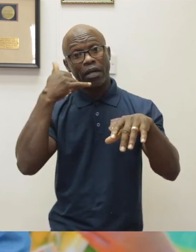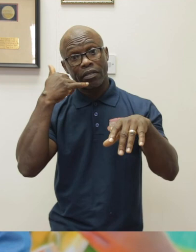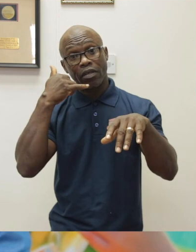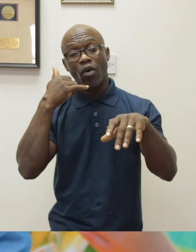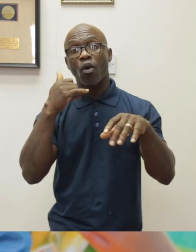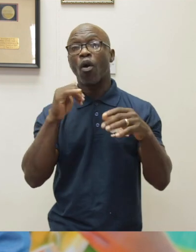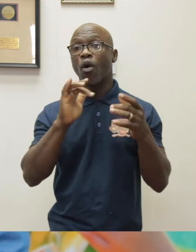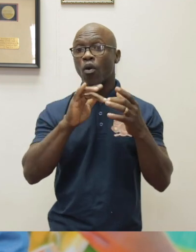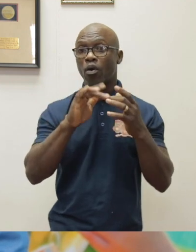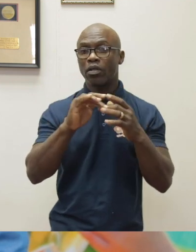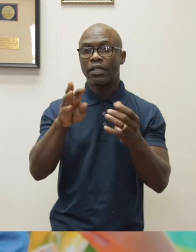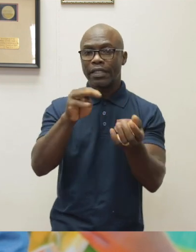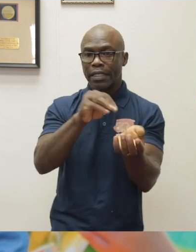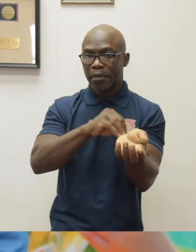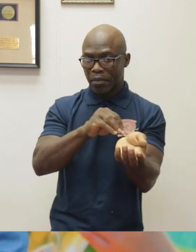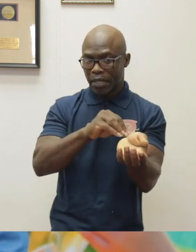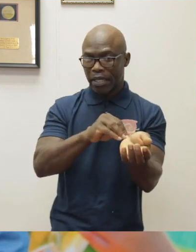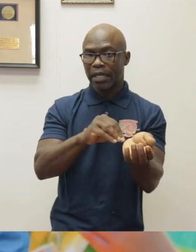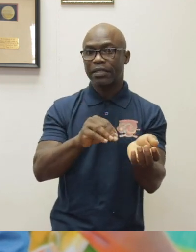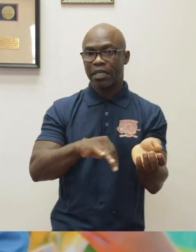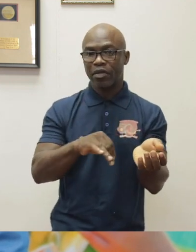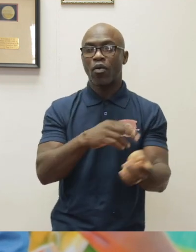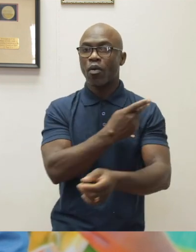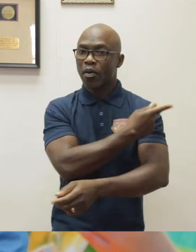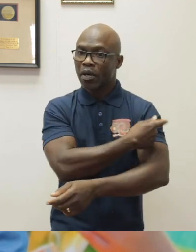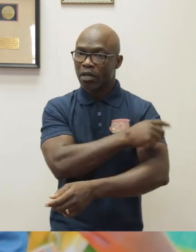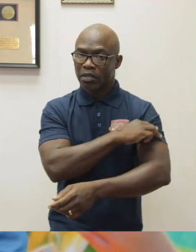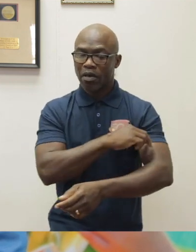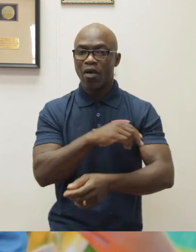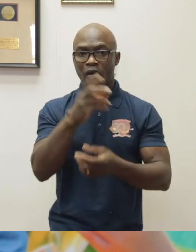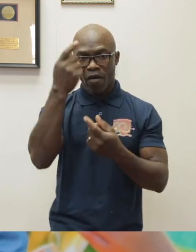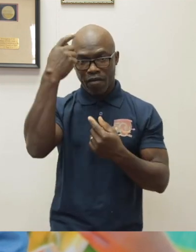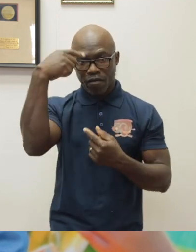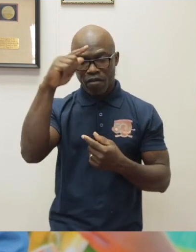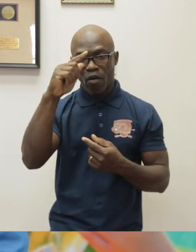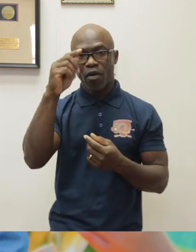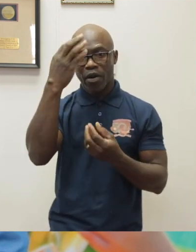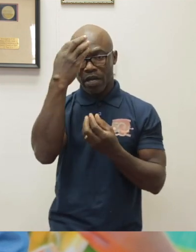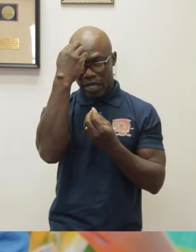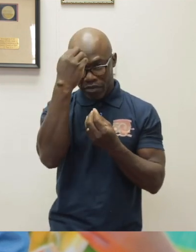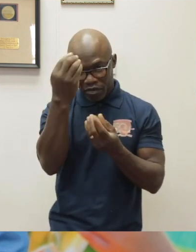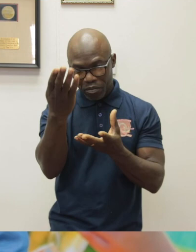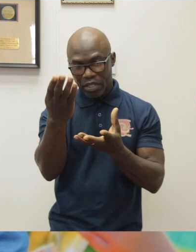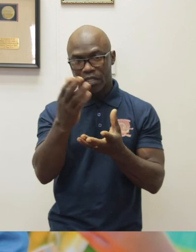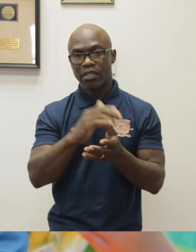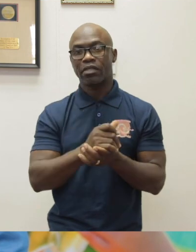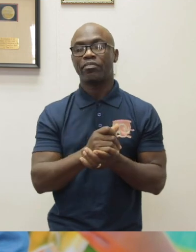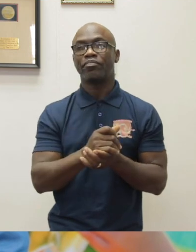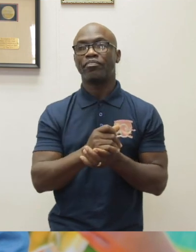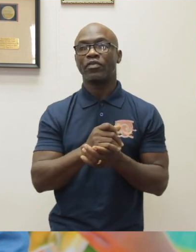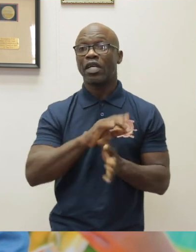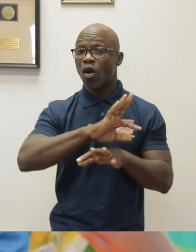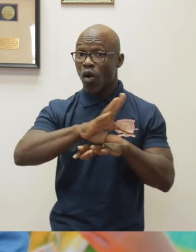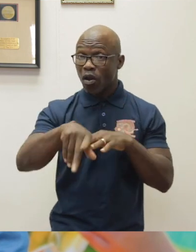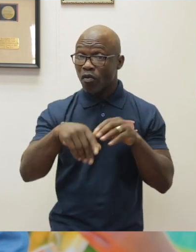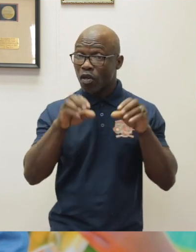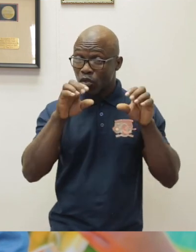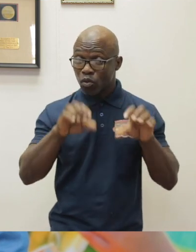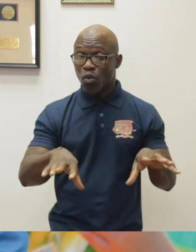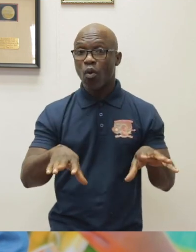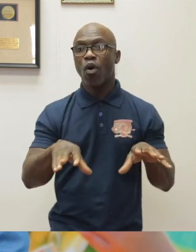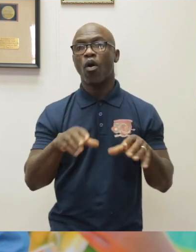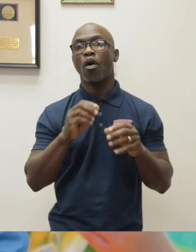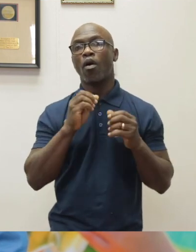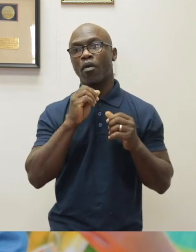contact your nearest health facility for further information. Let us all play our part If you